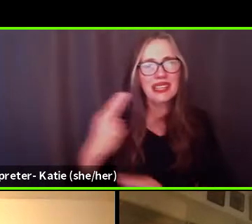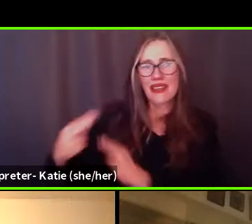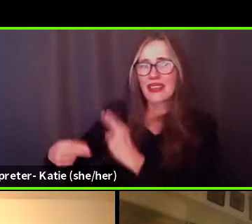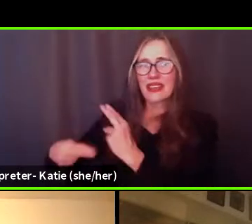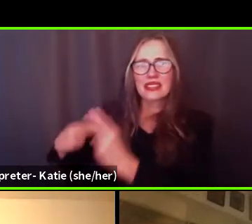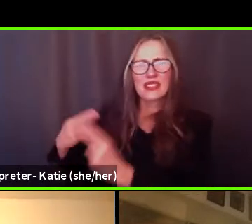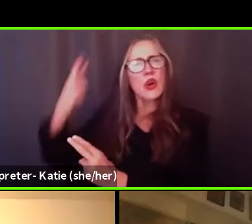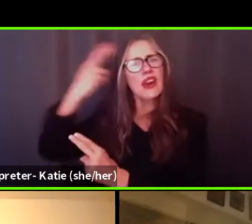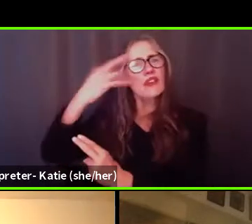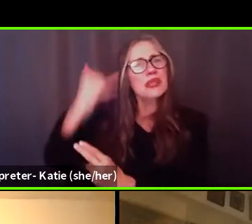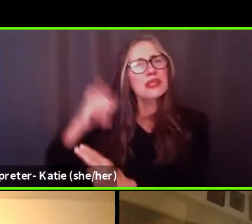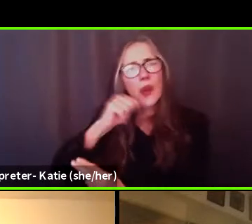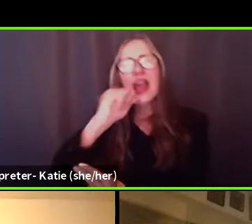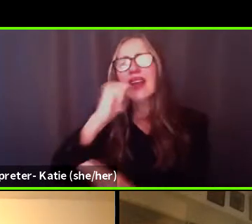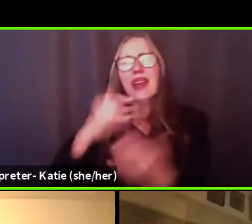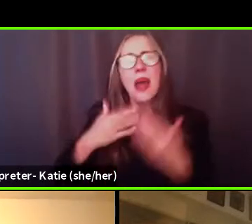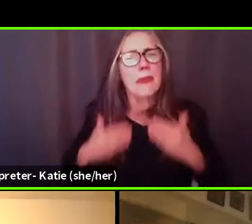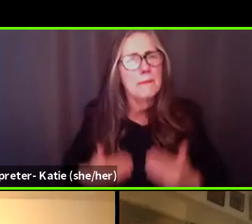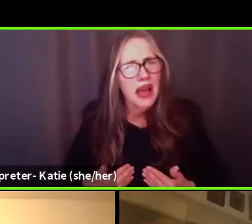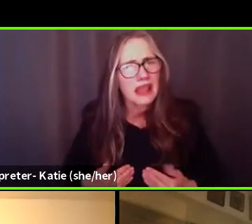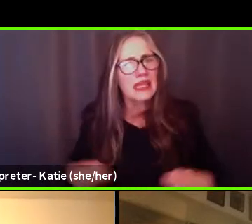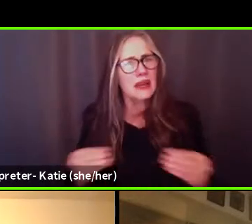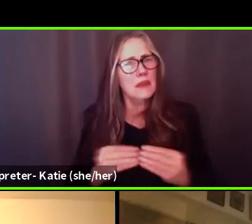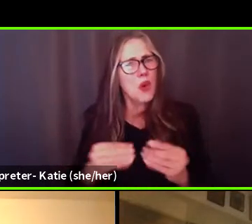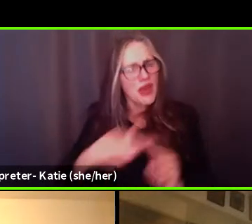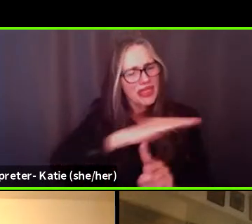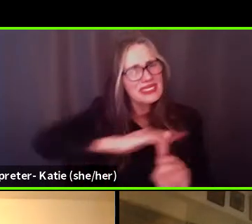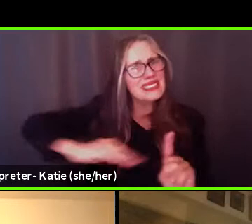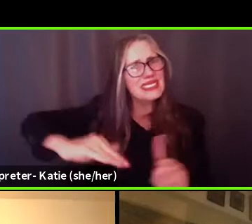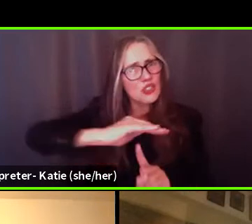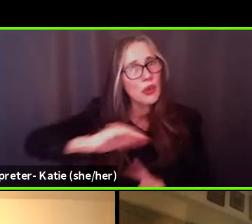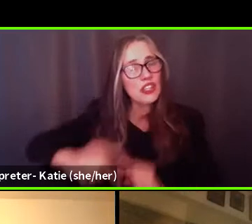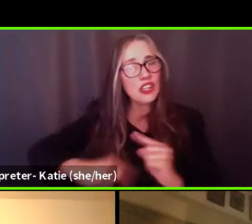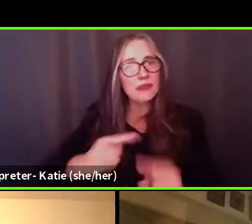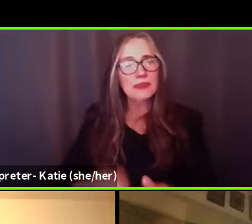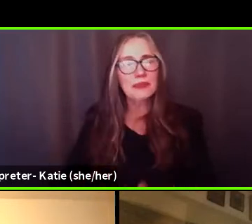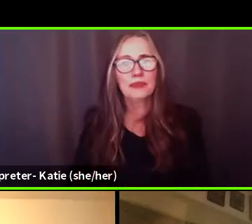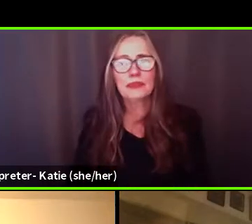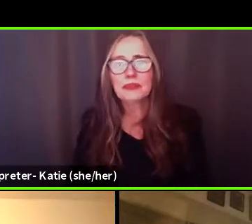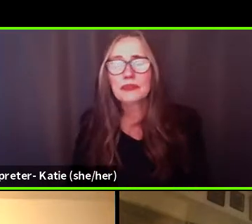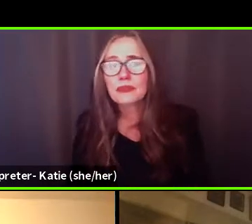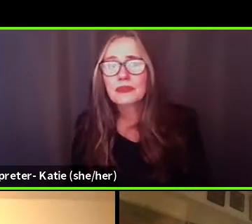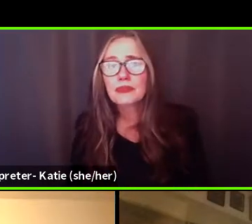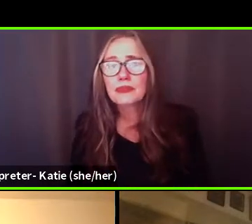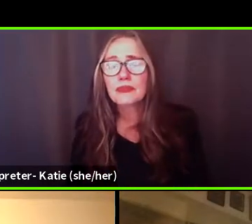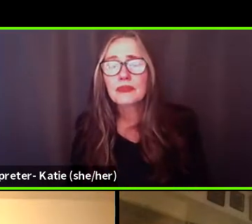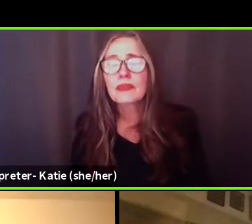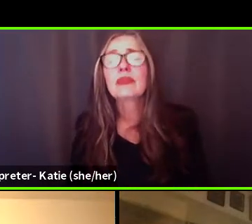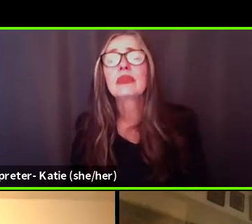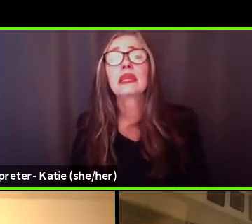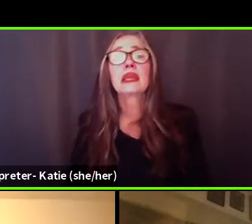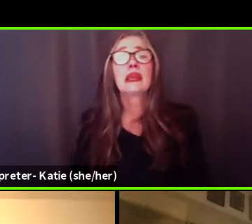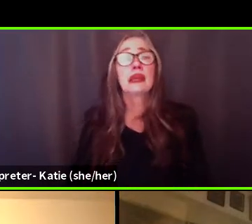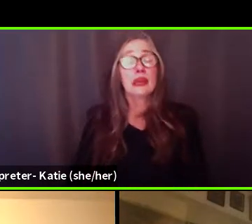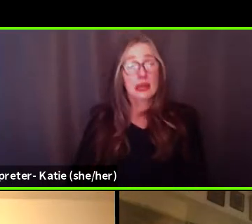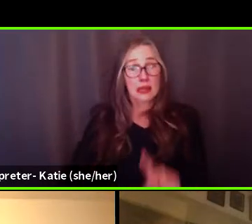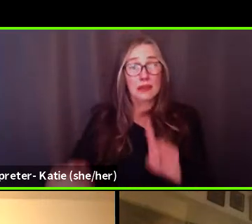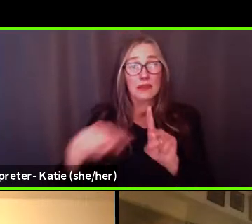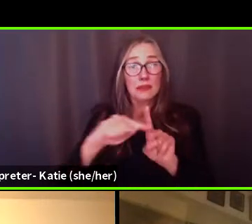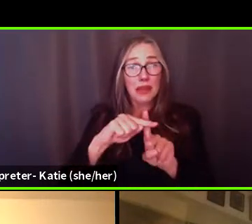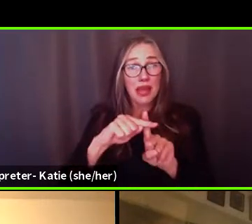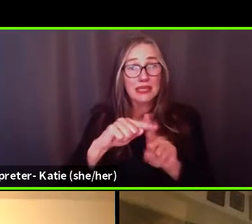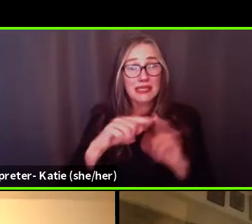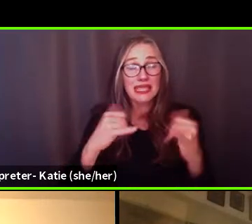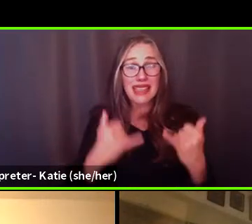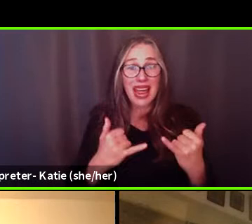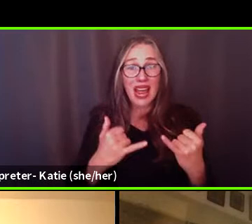but also the bringing together the coalition's to me reflects the emergence of a transitional justice approach to attending to this